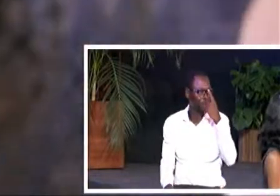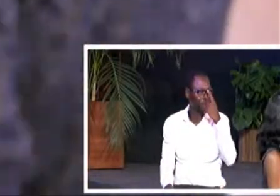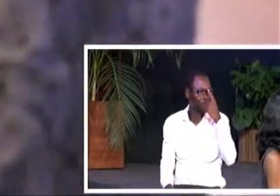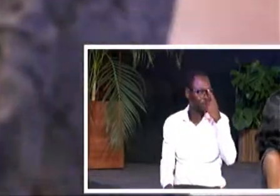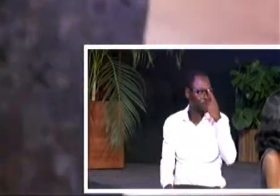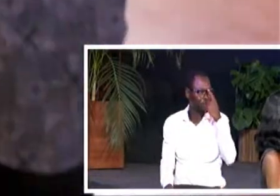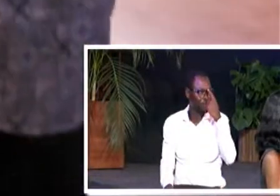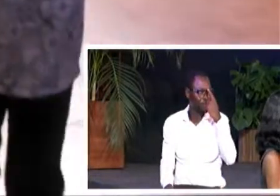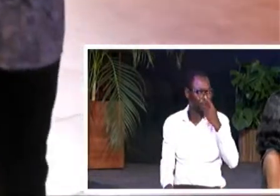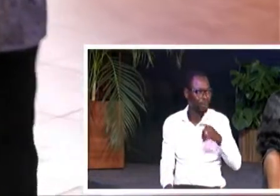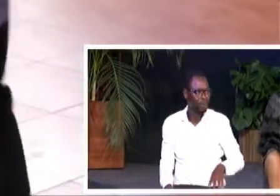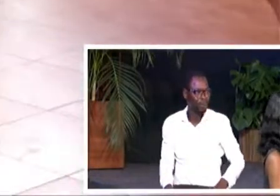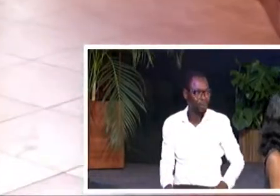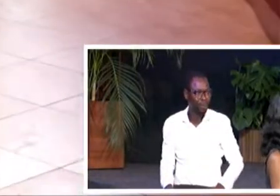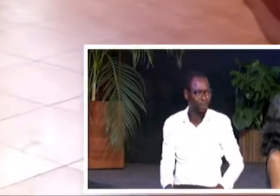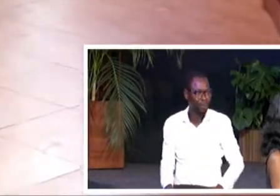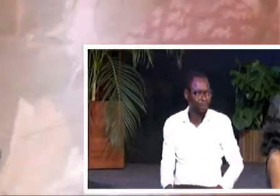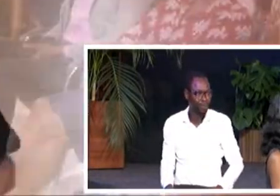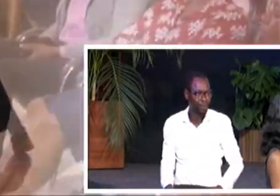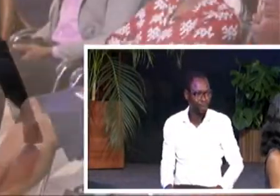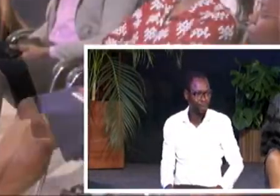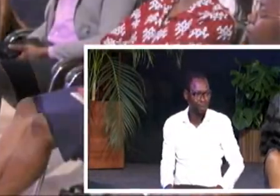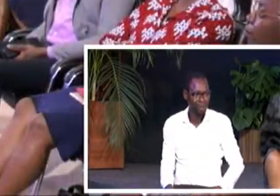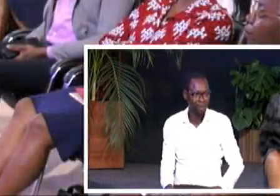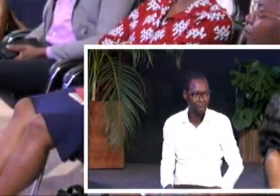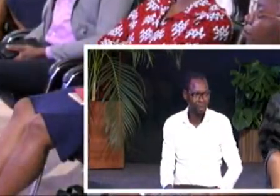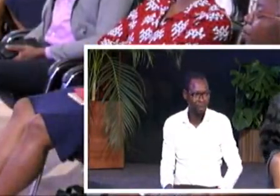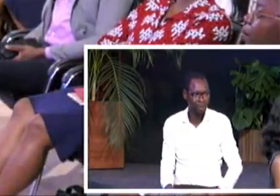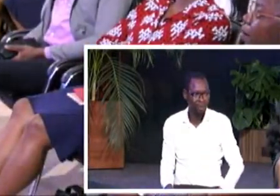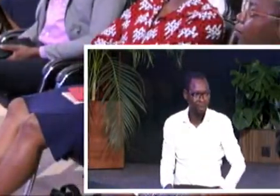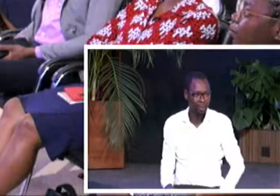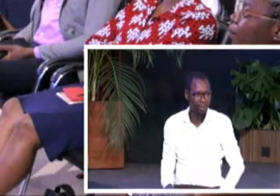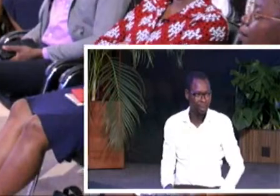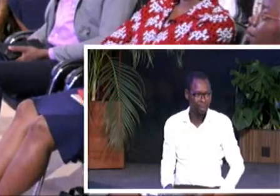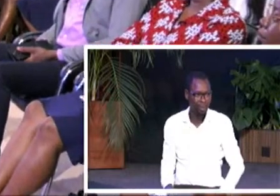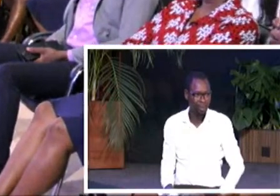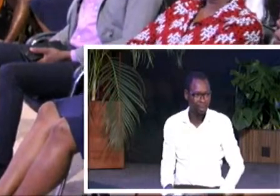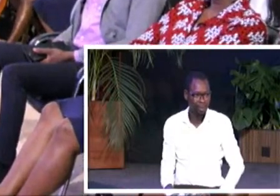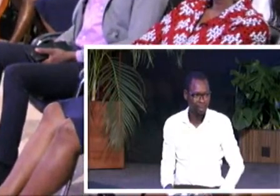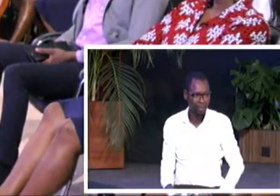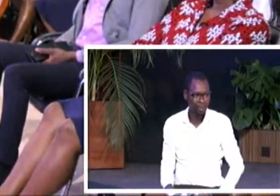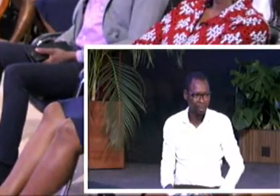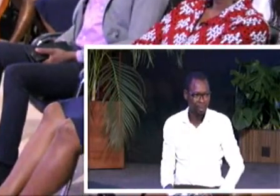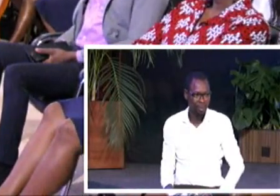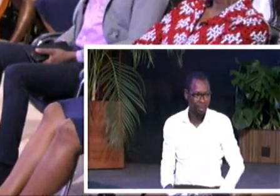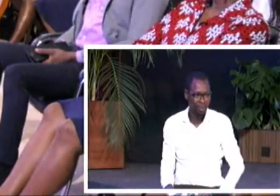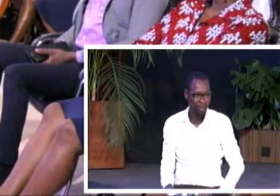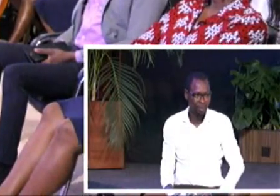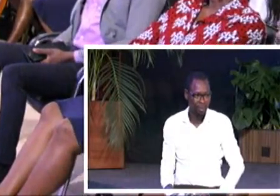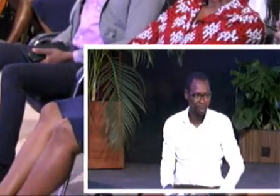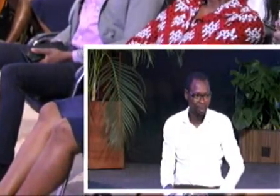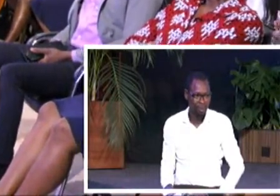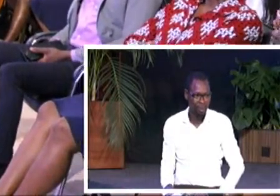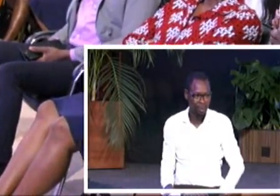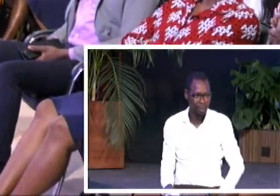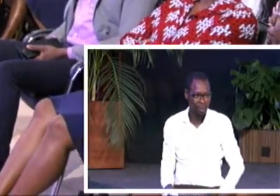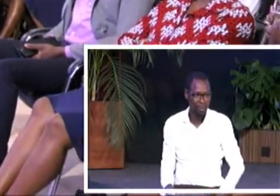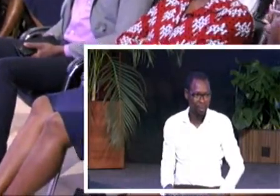Without seeing the phone number, you saw the name. So, all right. The second prize is the